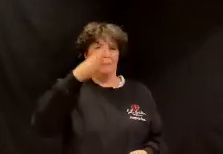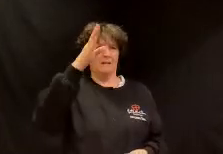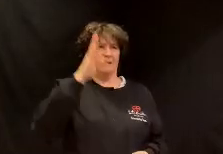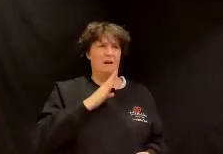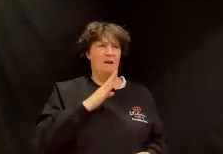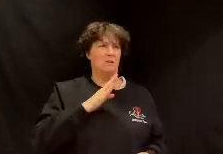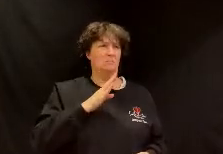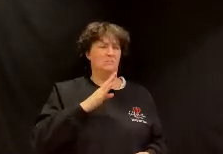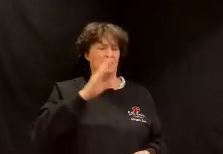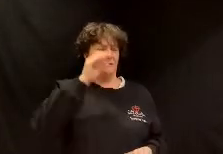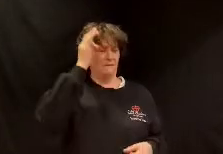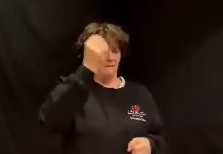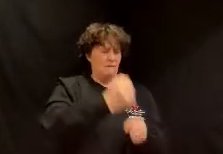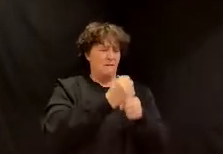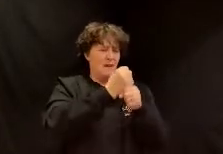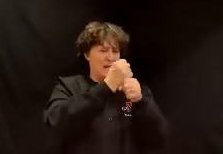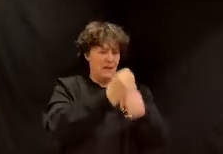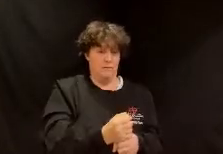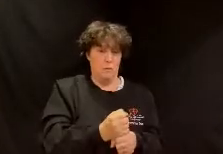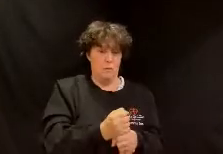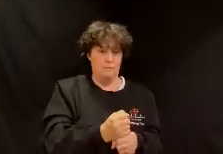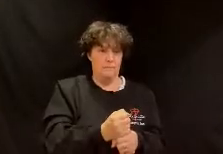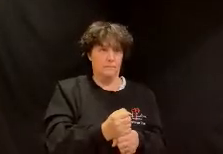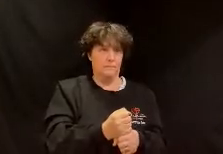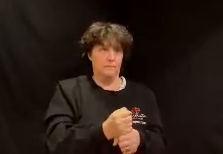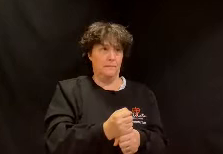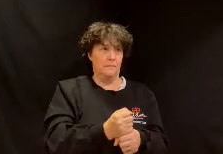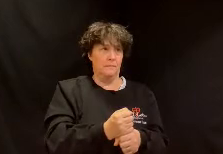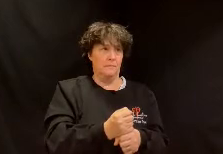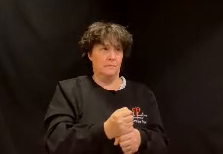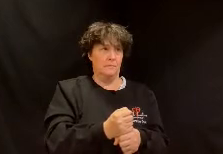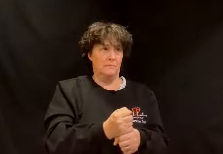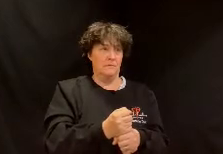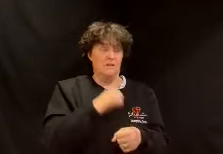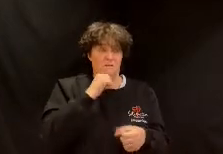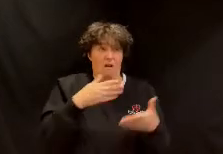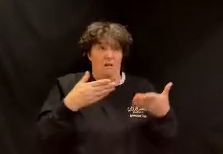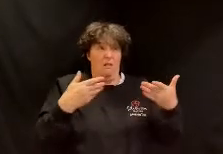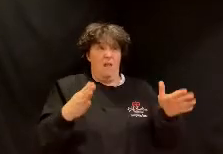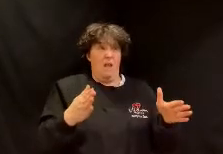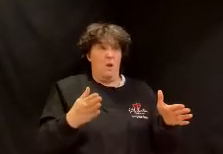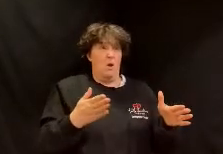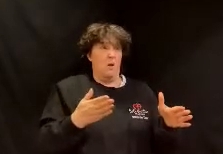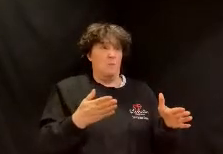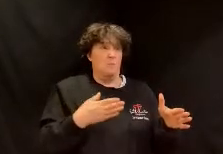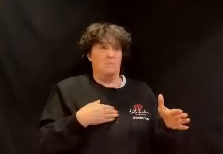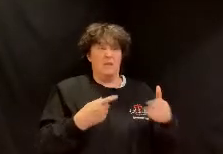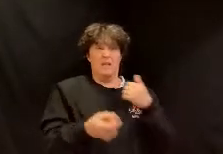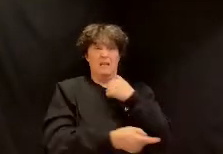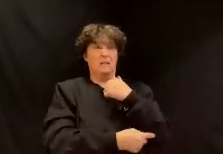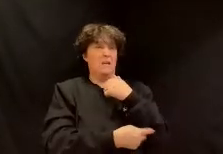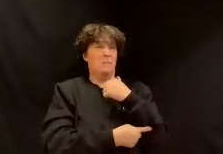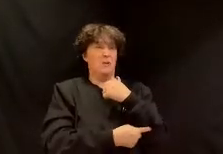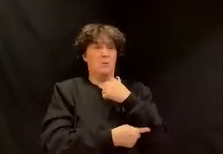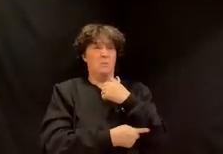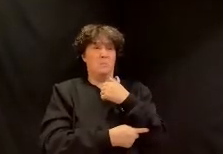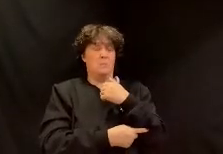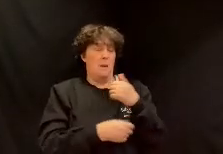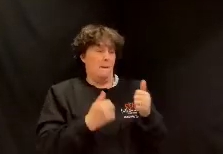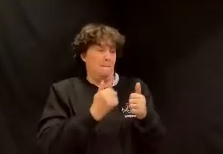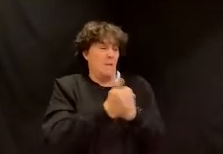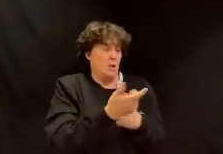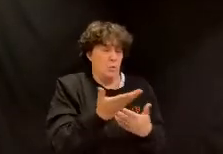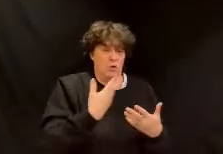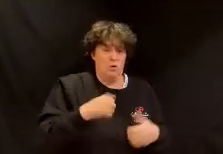tempted beyond what you're able. Now, a lot of people, they stop right there. Well, don't you know? God won't allow, you know, you ever heard that? People say